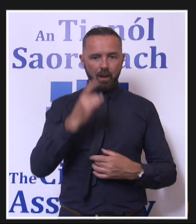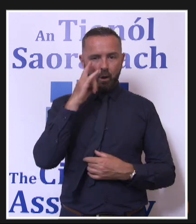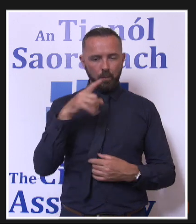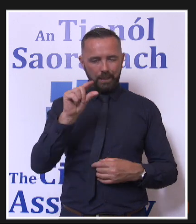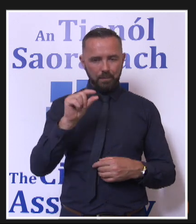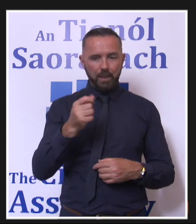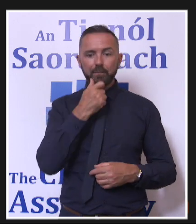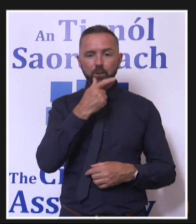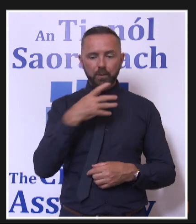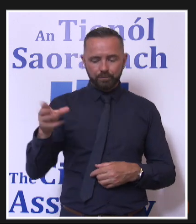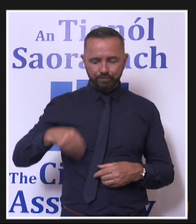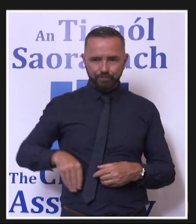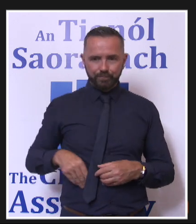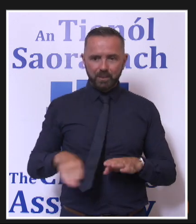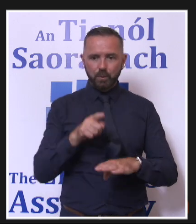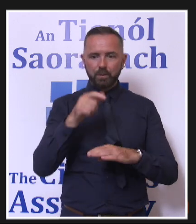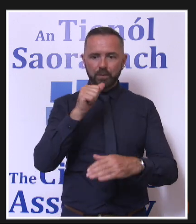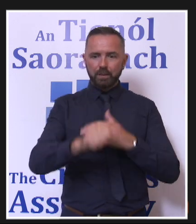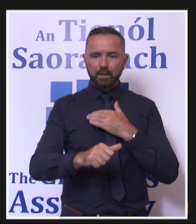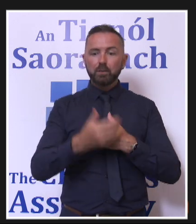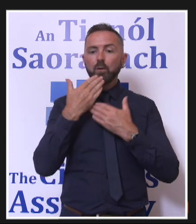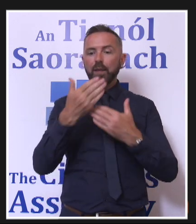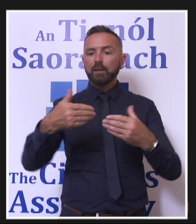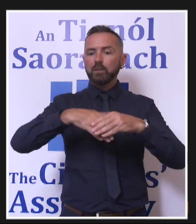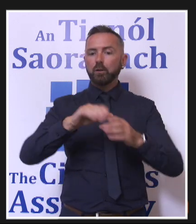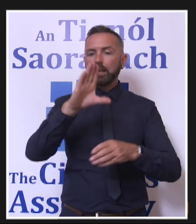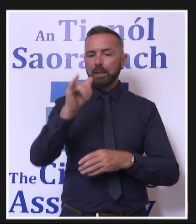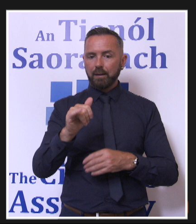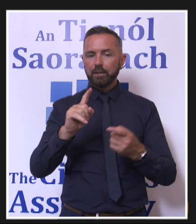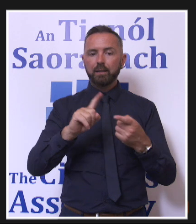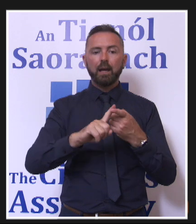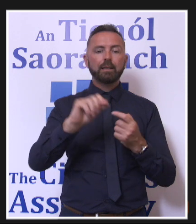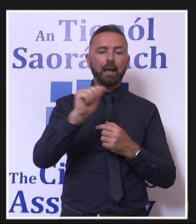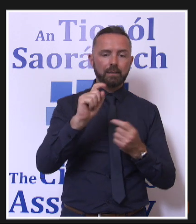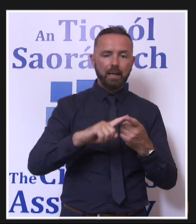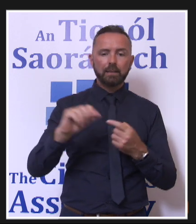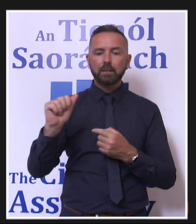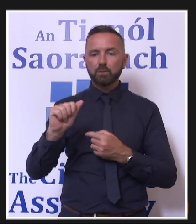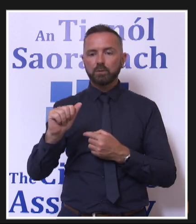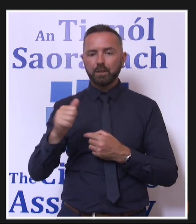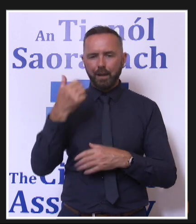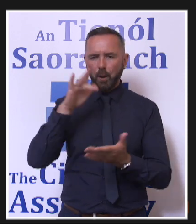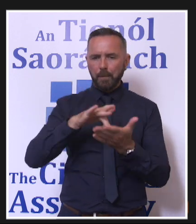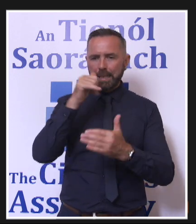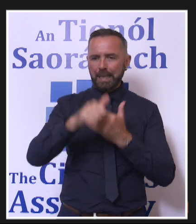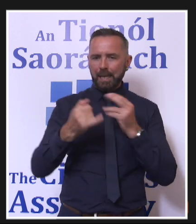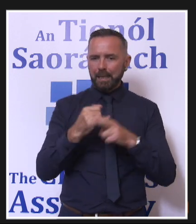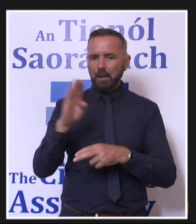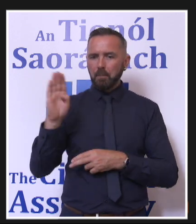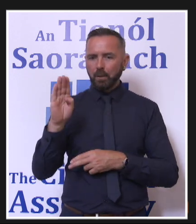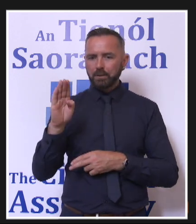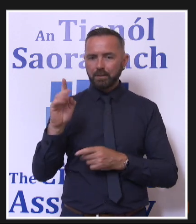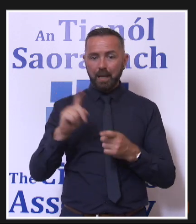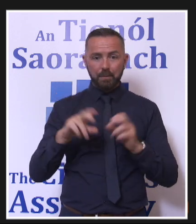Anouch, and thank for joining us this morning, Larry. It's getting to midday in Boston, and indeed to just very close to us